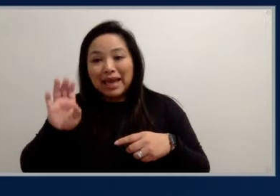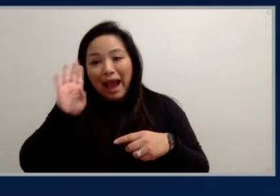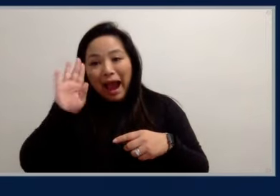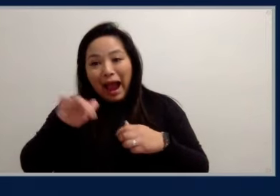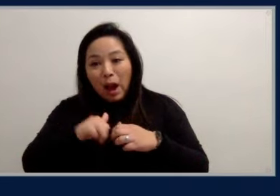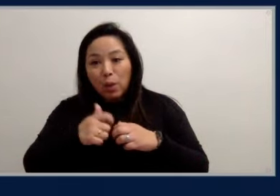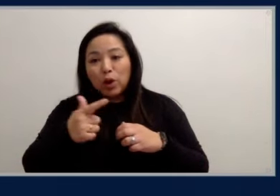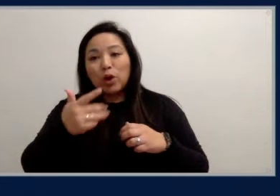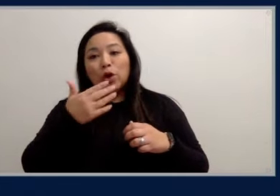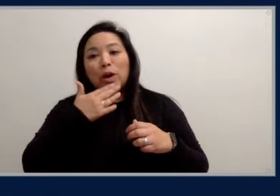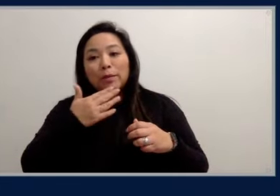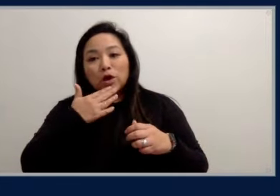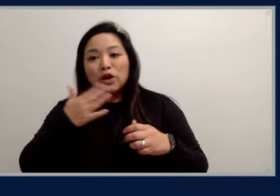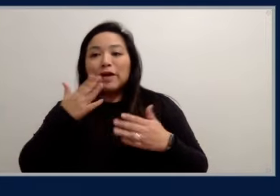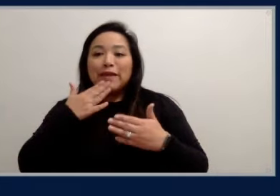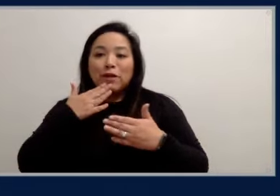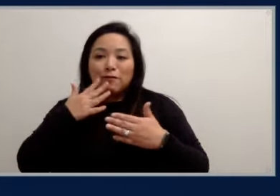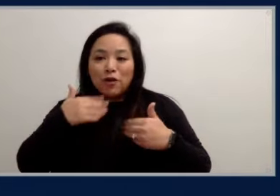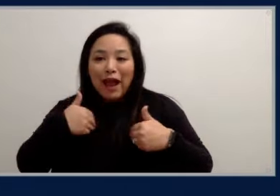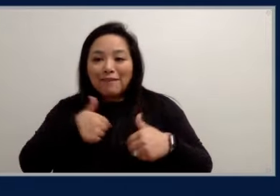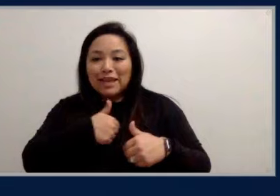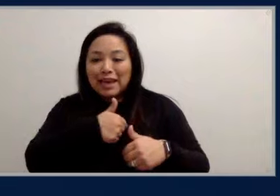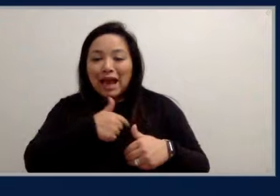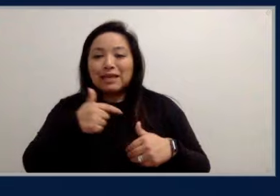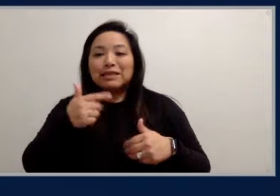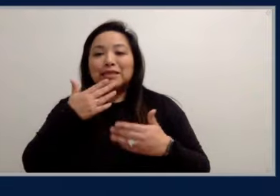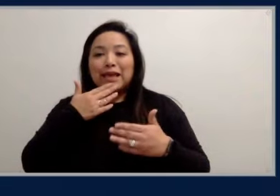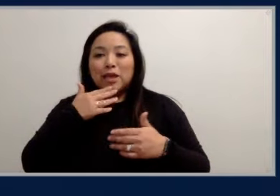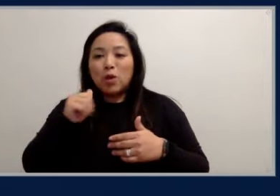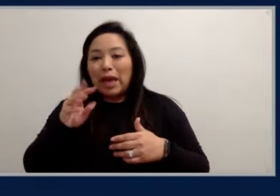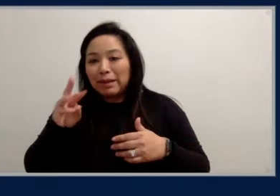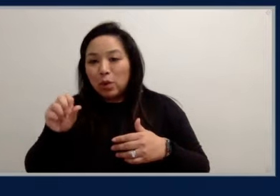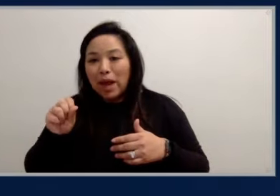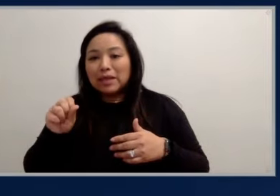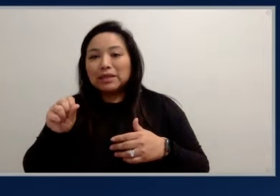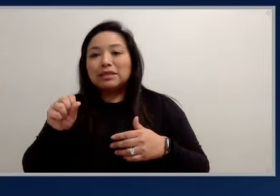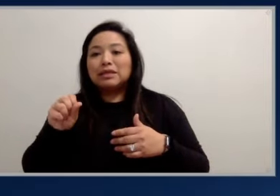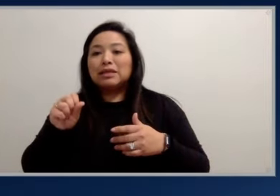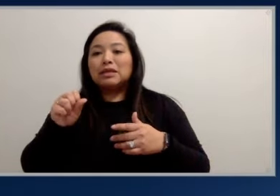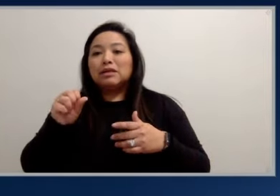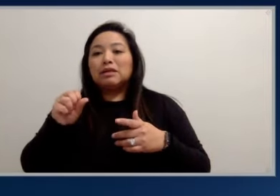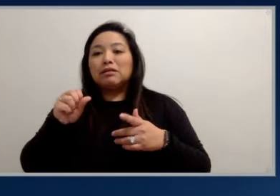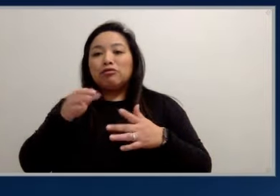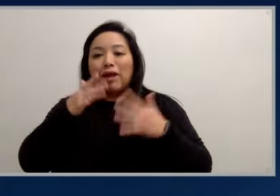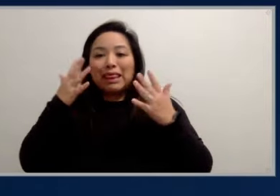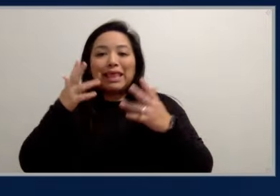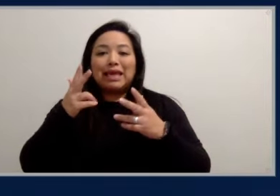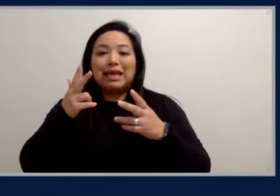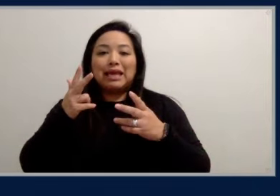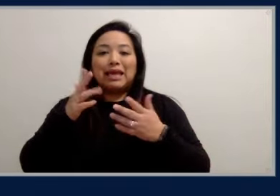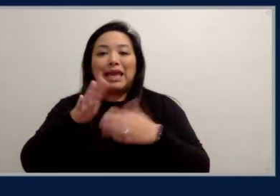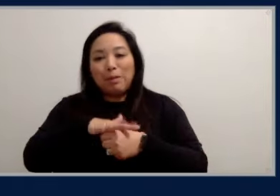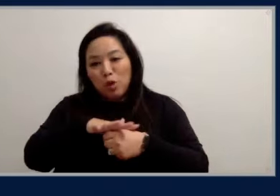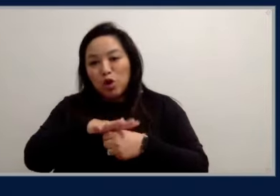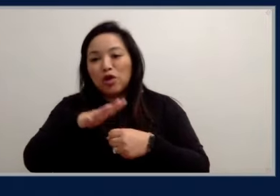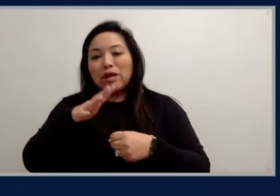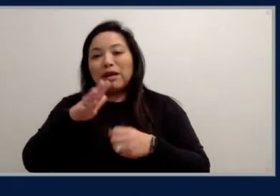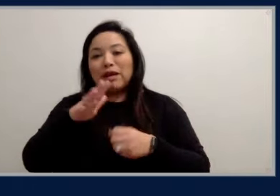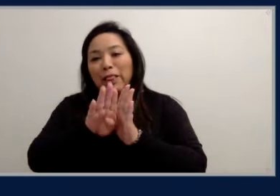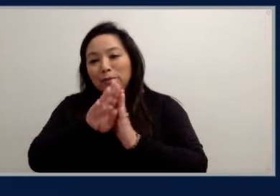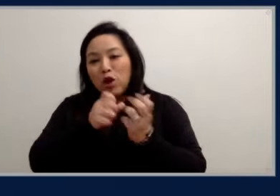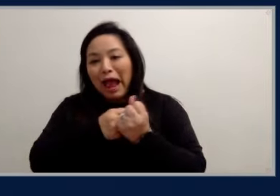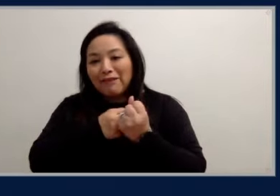for having me, Am. Hello, AWS OnAir community. My name is Robbie Belson, just your friendly neighborhood developer advocate. And we're here talking